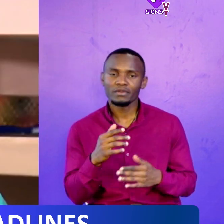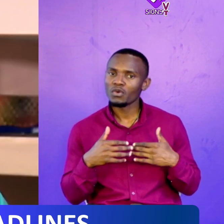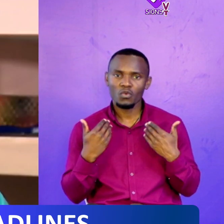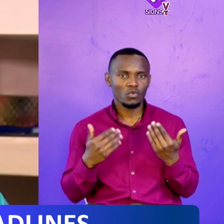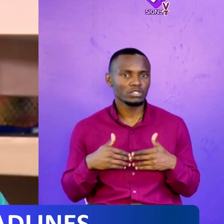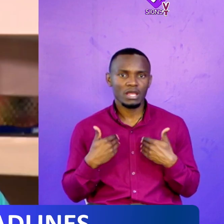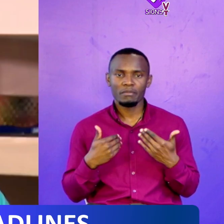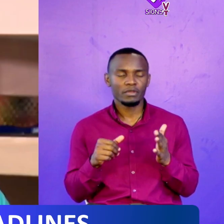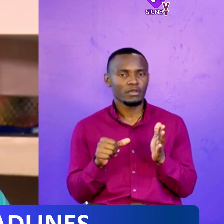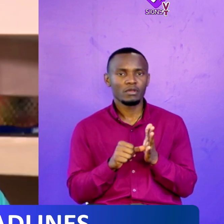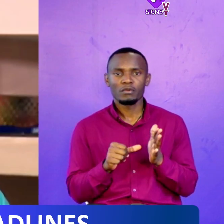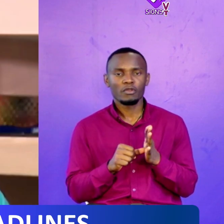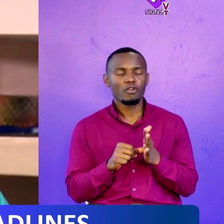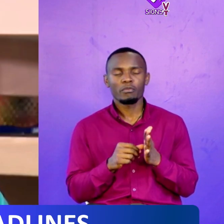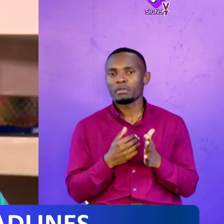na shida na huko.